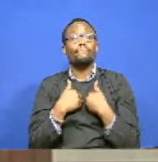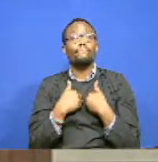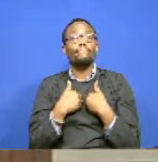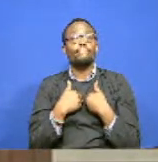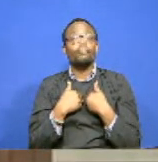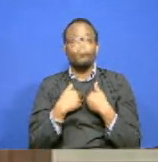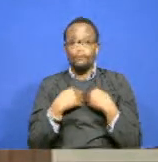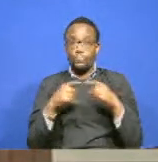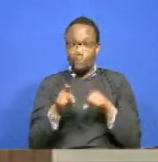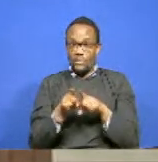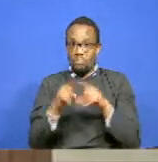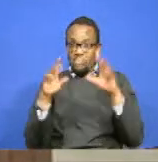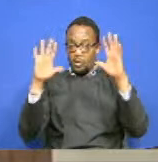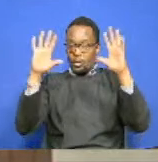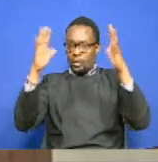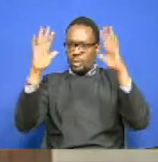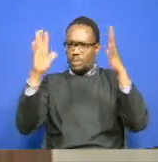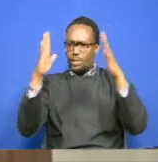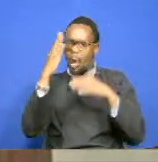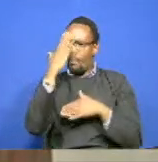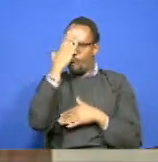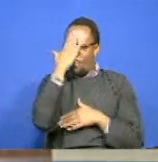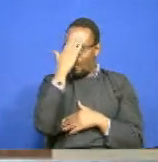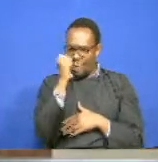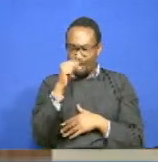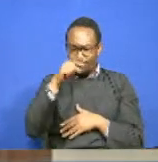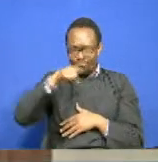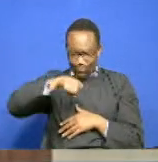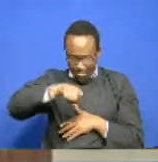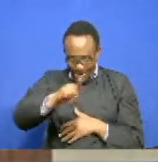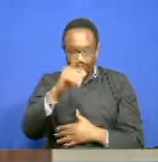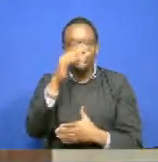We are celebrating him because he has trusted in God.